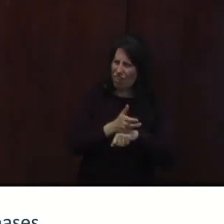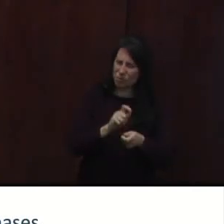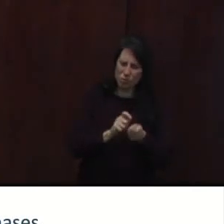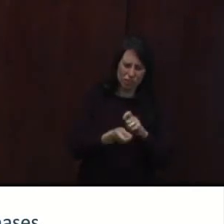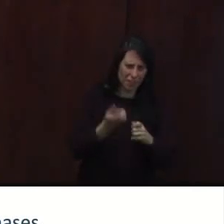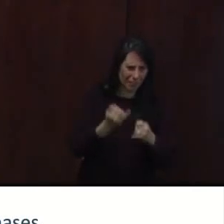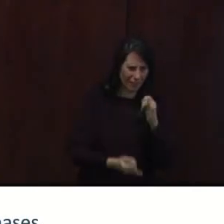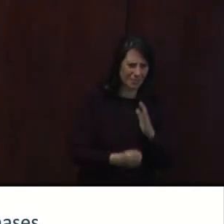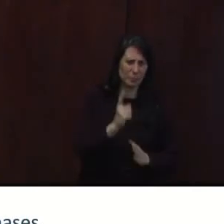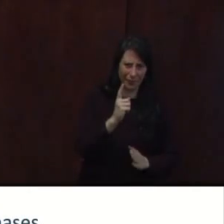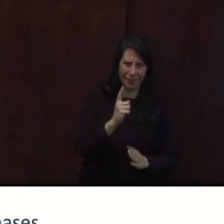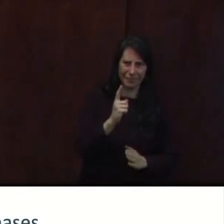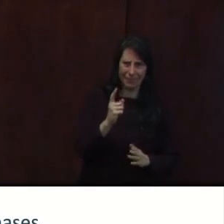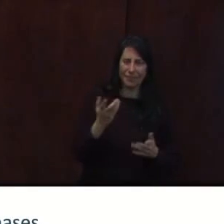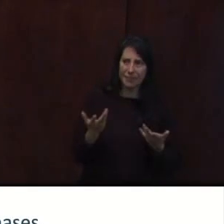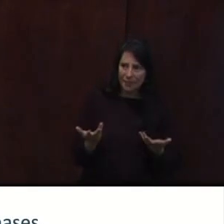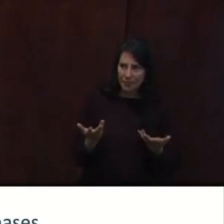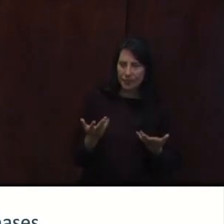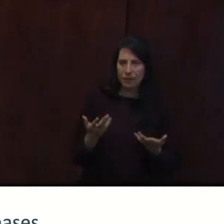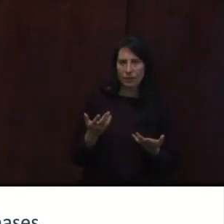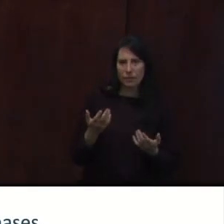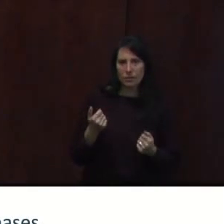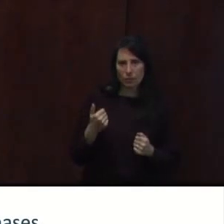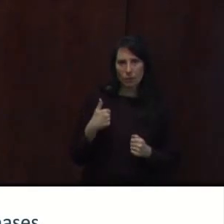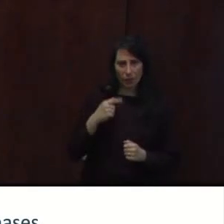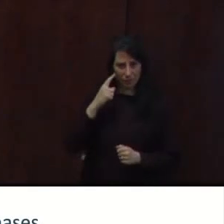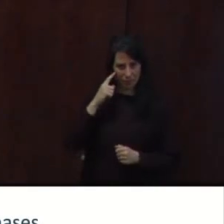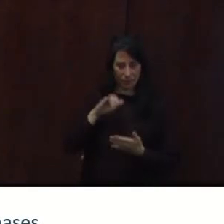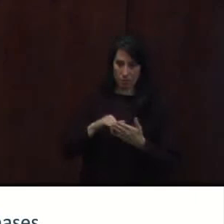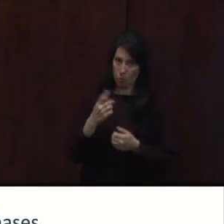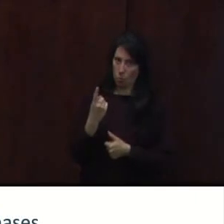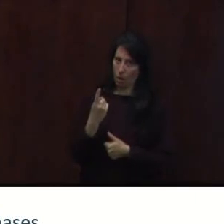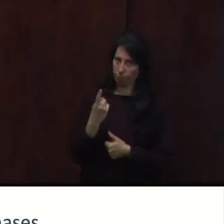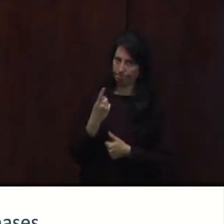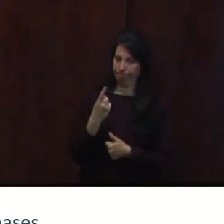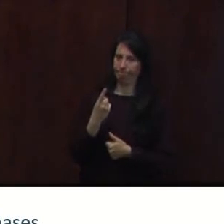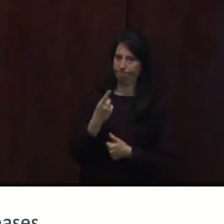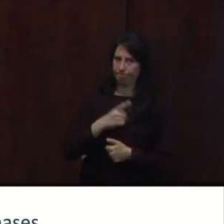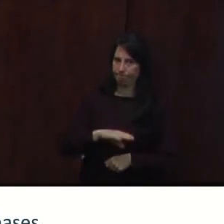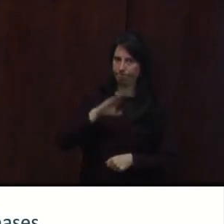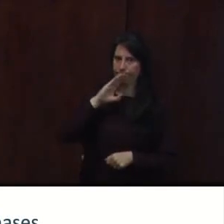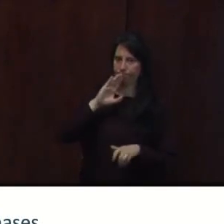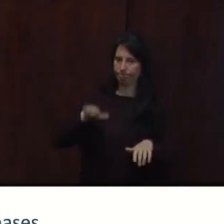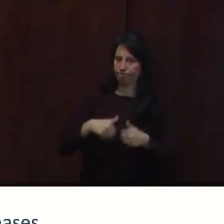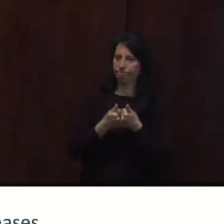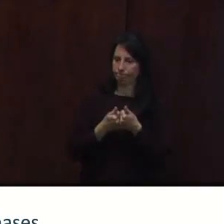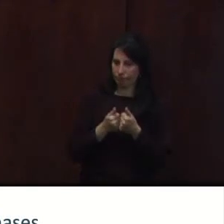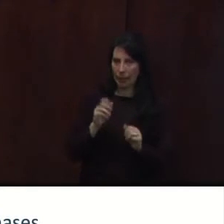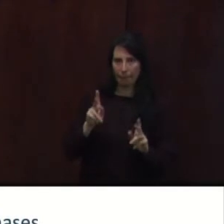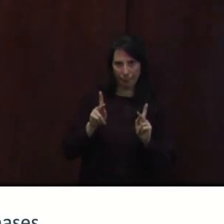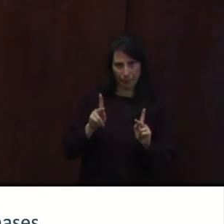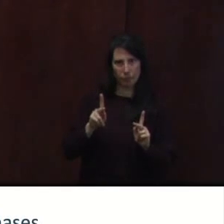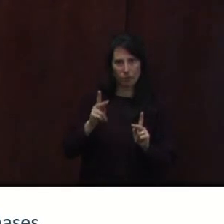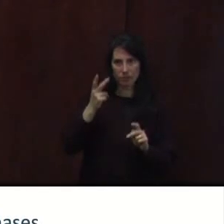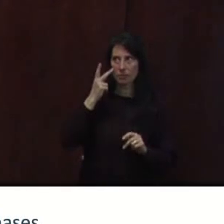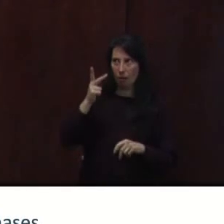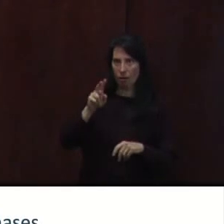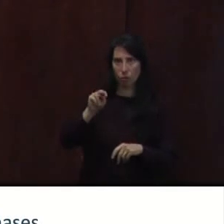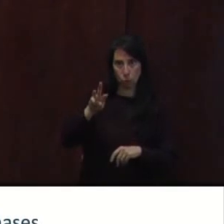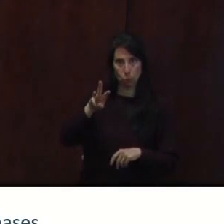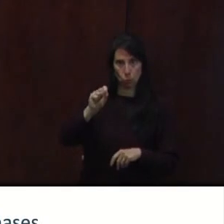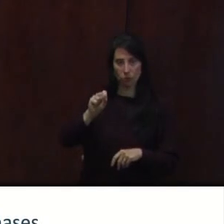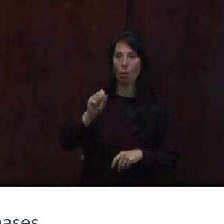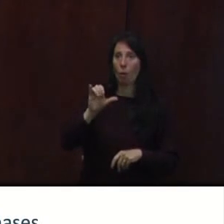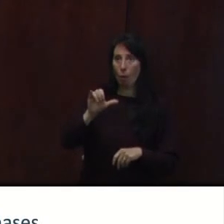And so, I think that has been one of the challenges that folks heard, hey, I'm in these new phases and I need to